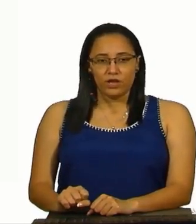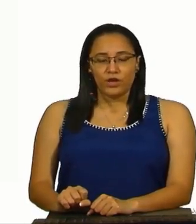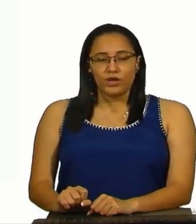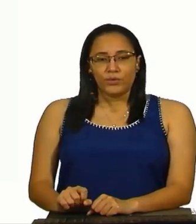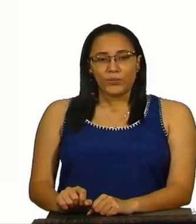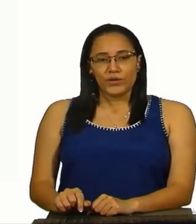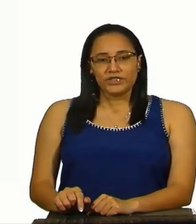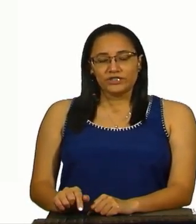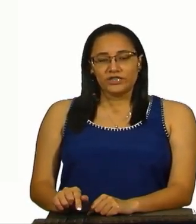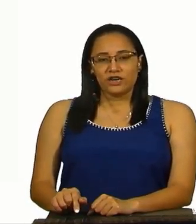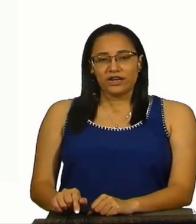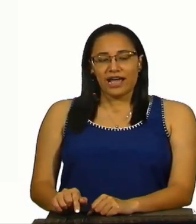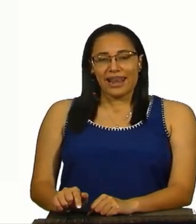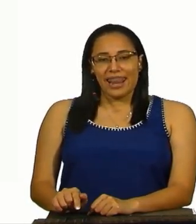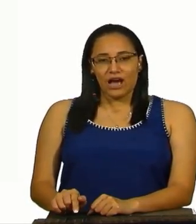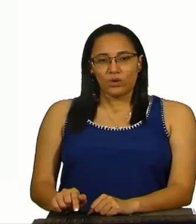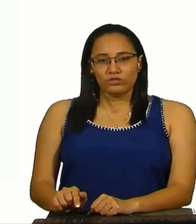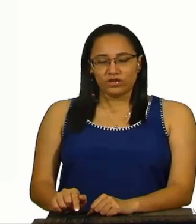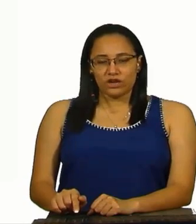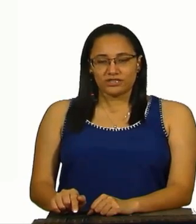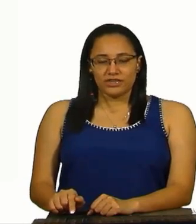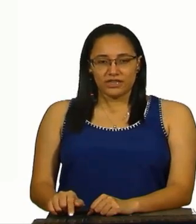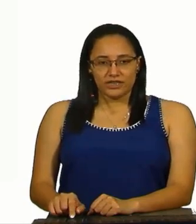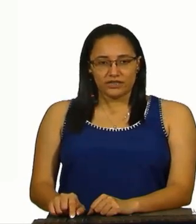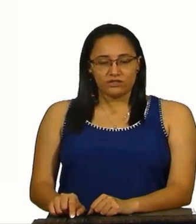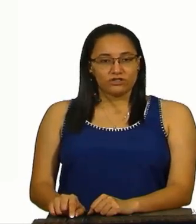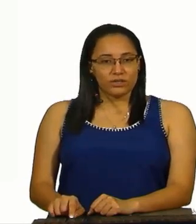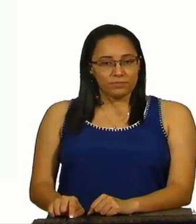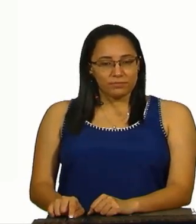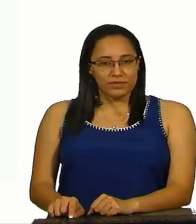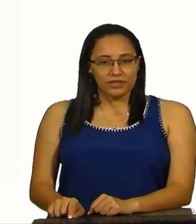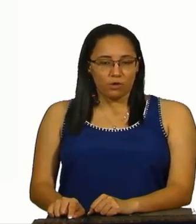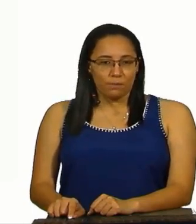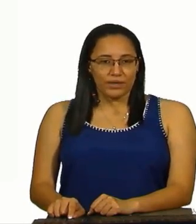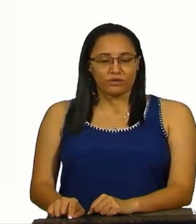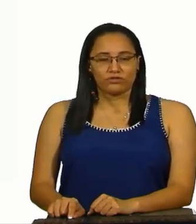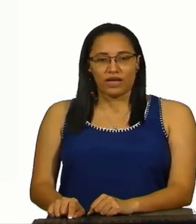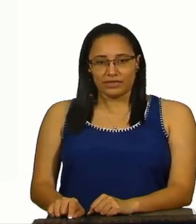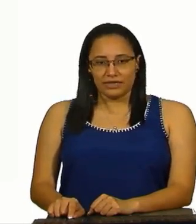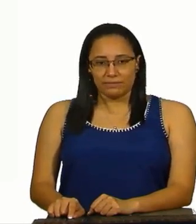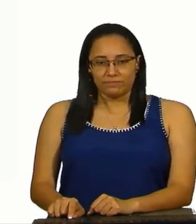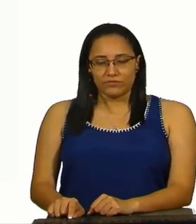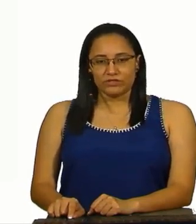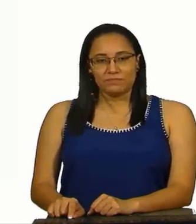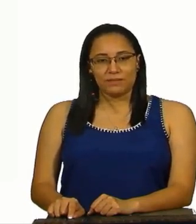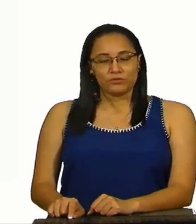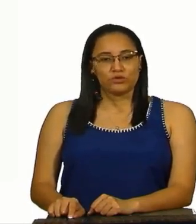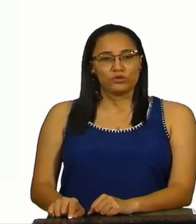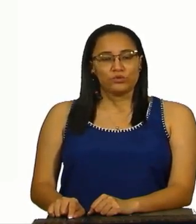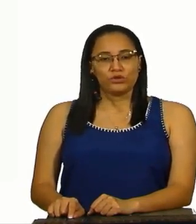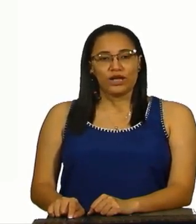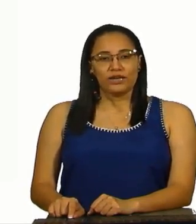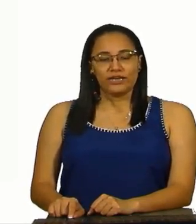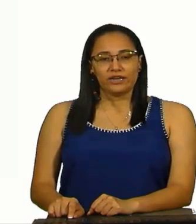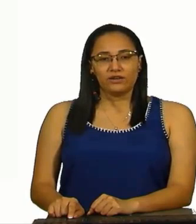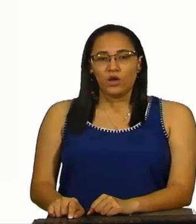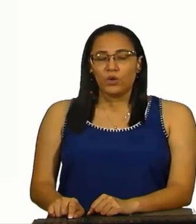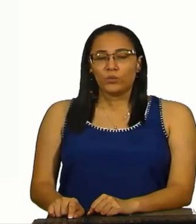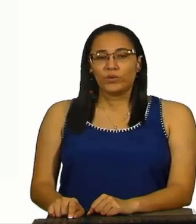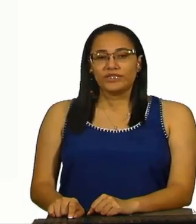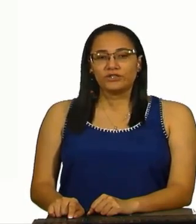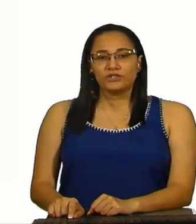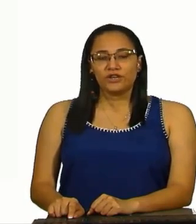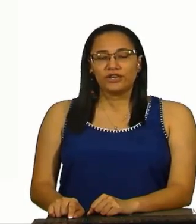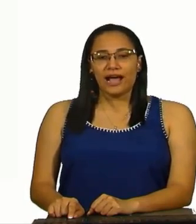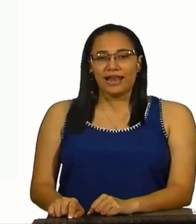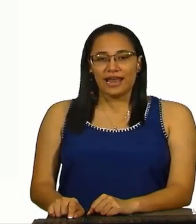anterior. We do not allow dogs in here. No se permiten los perros aquí. Entonces vamos todos juntos a leerlo.